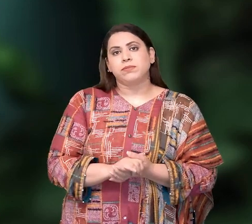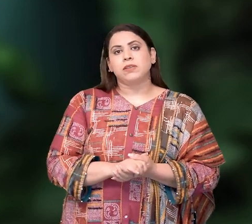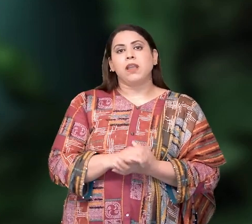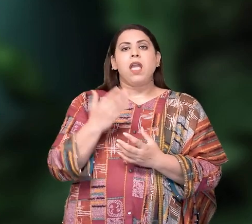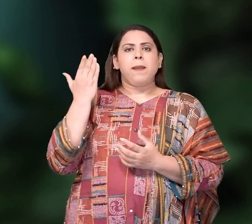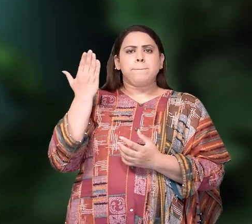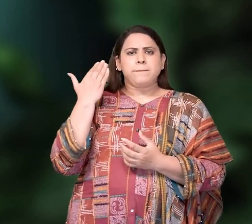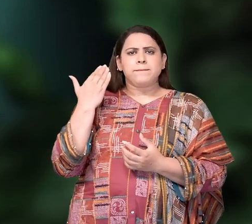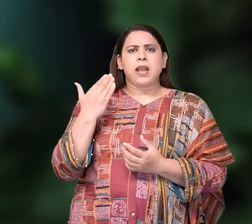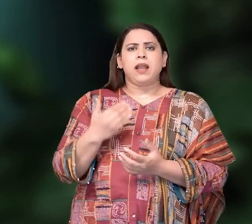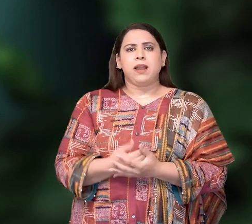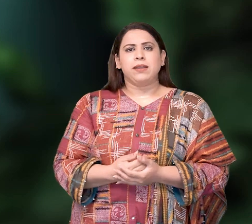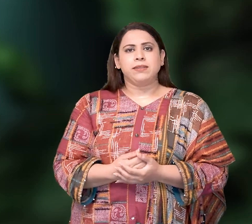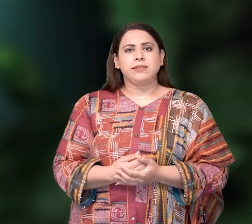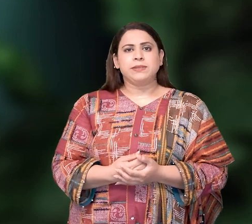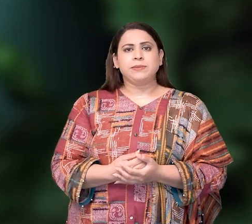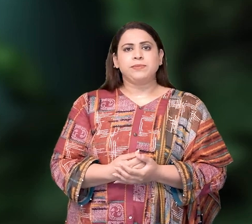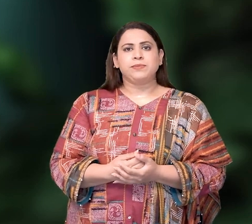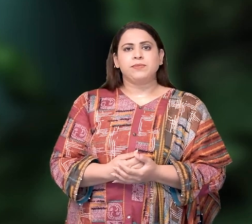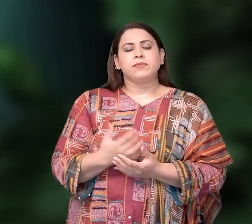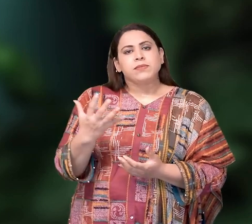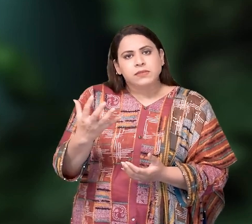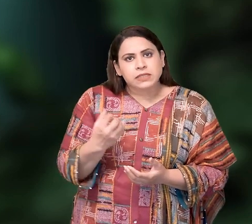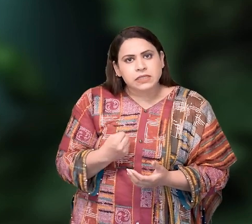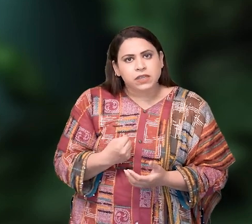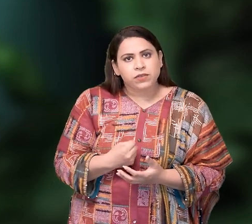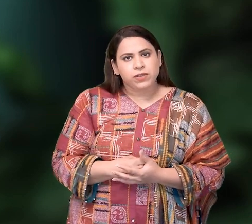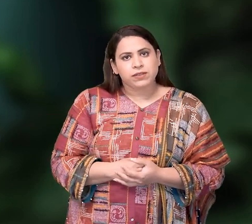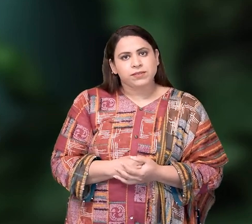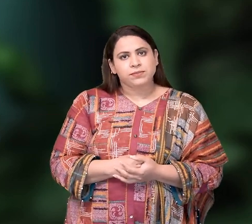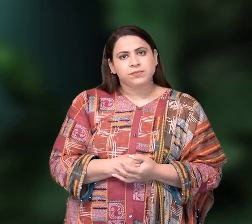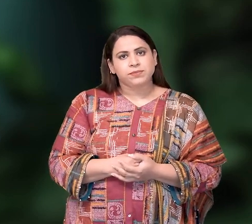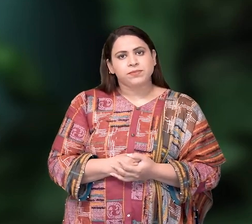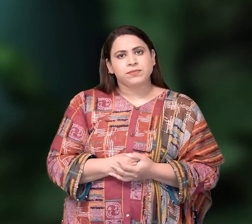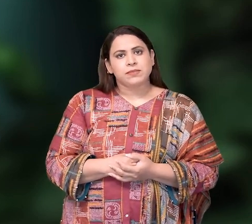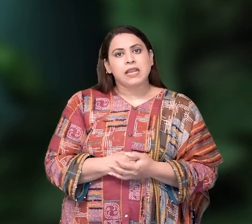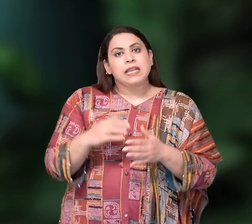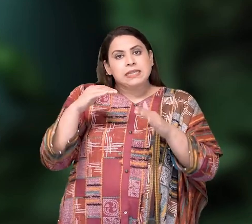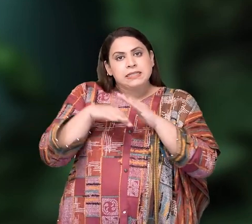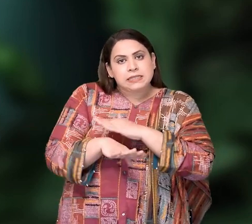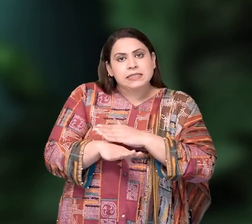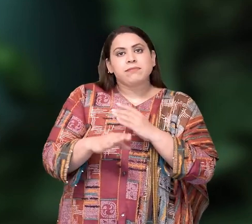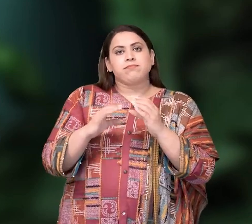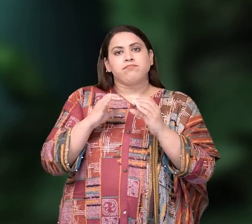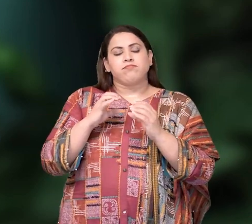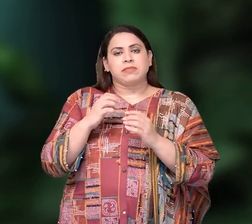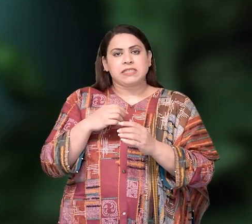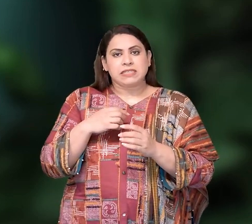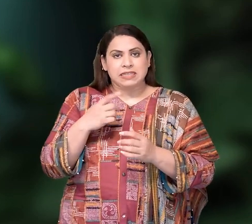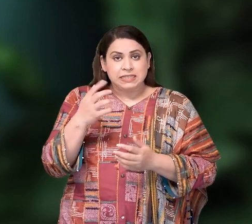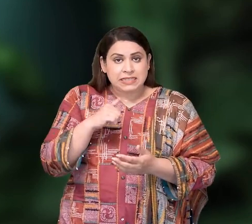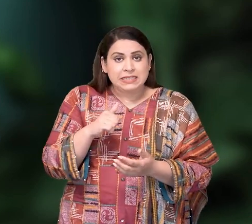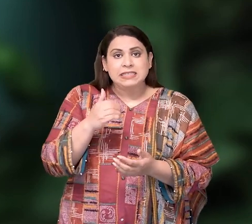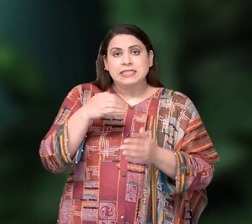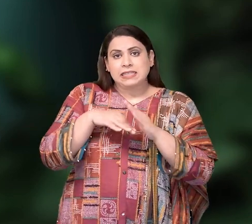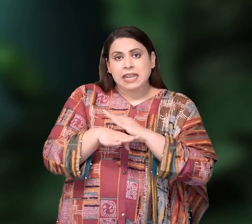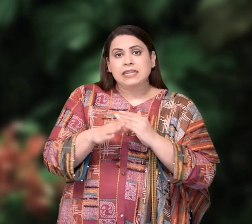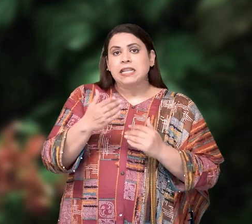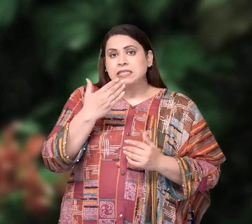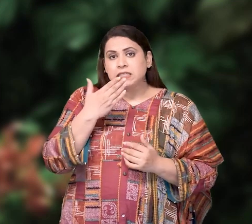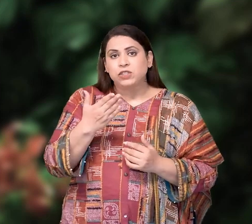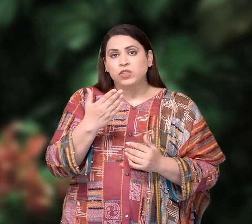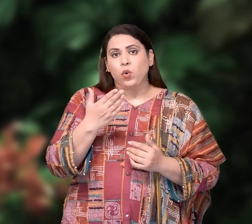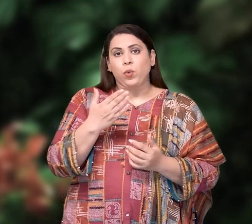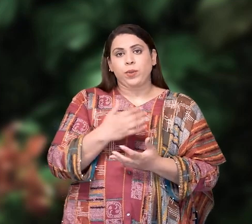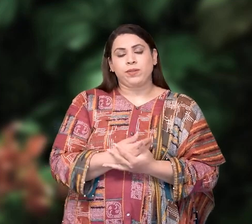the past, Latin was given due consideration in school.